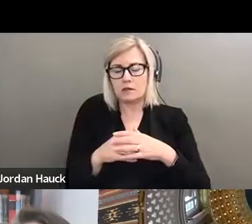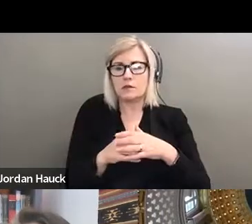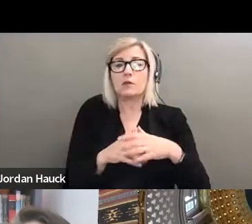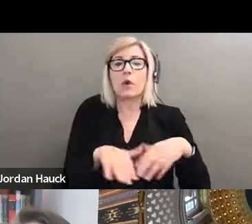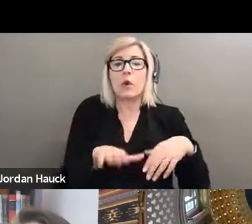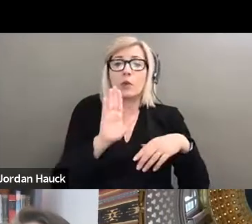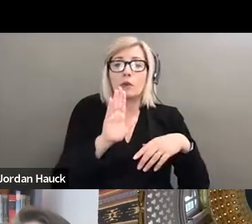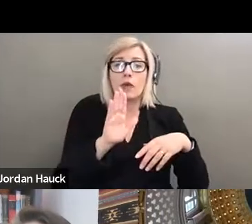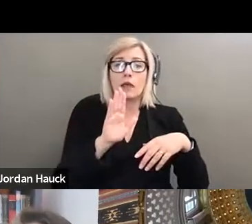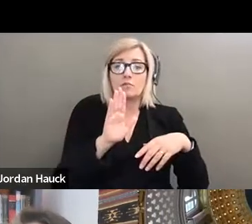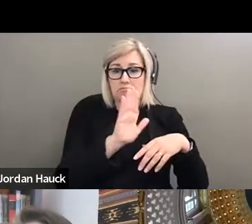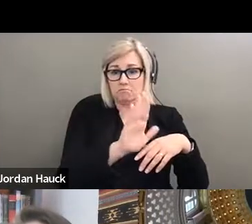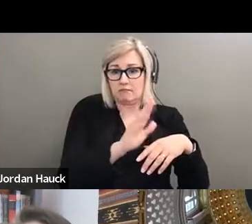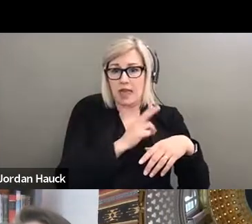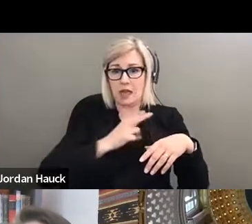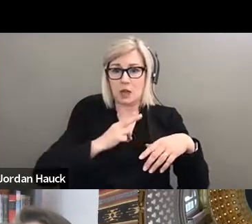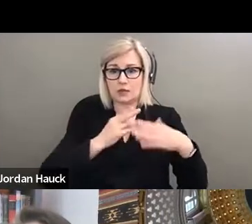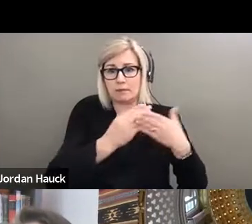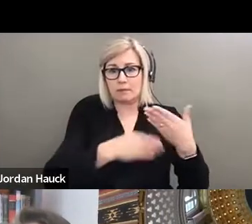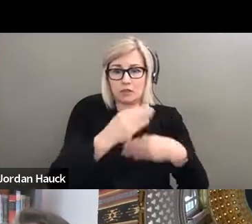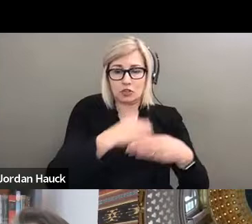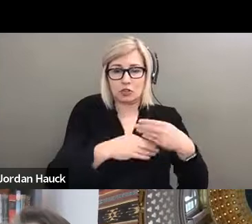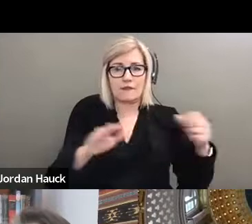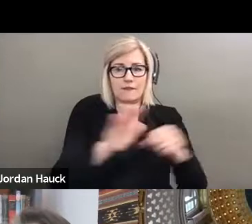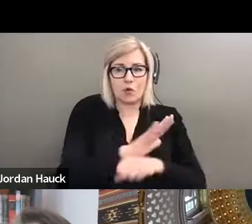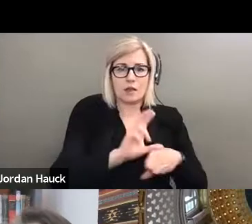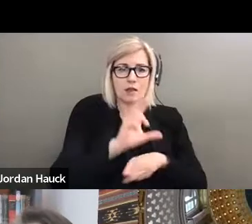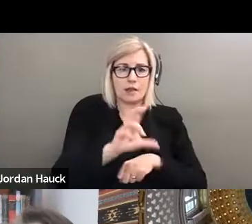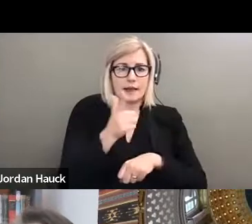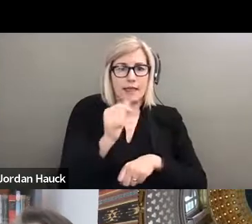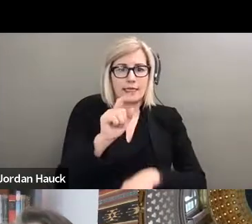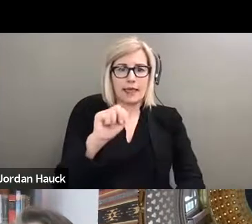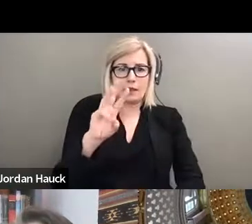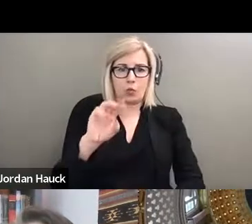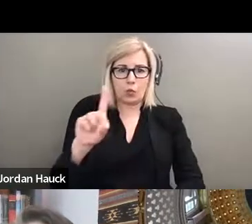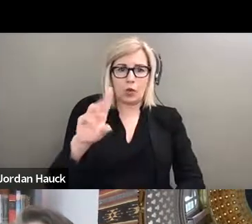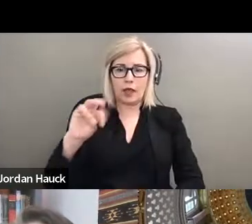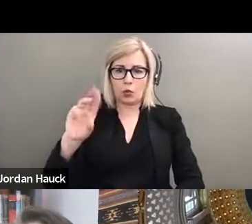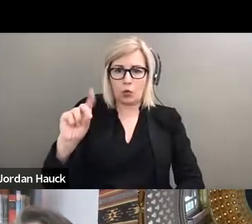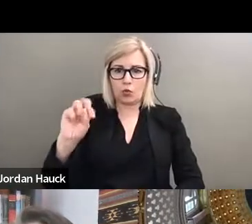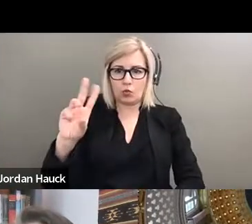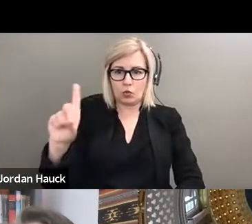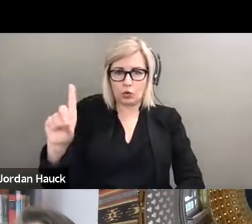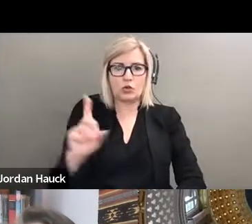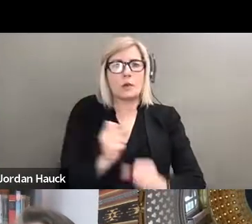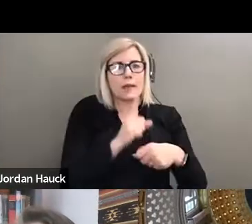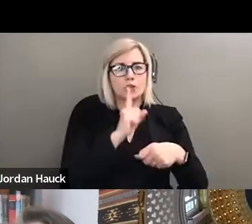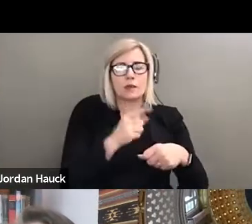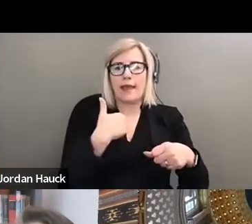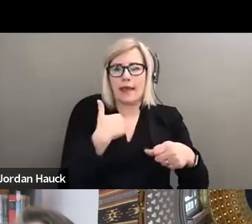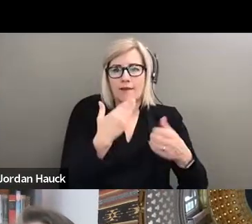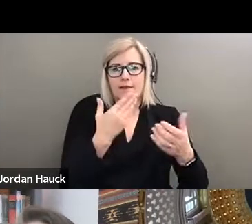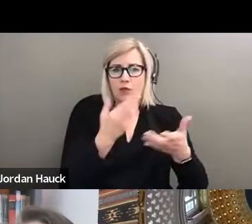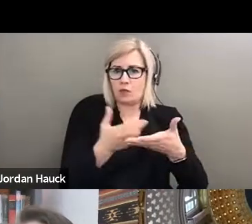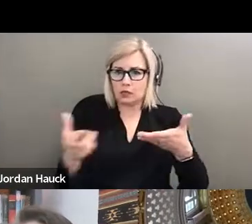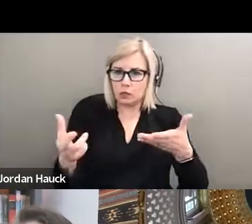budget, the House budget, fully funds Glenwood and Woodward State Resource Centers. So making sure that they have the resources